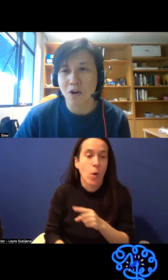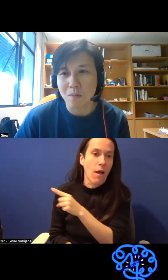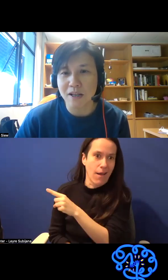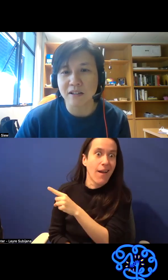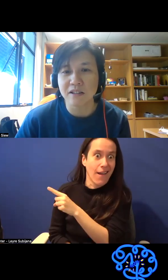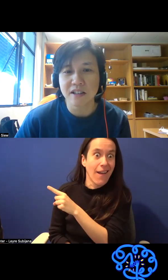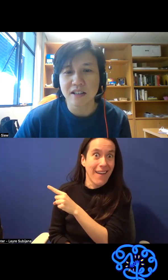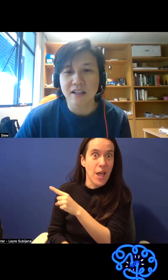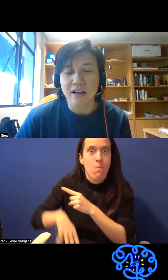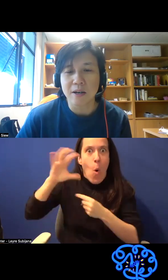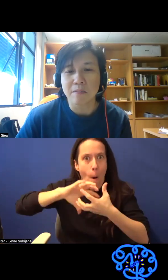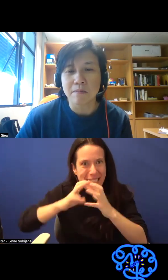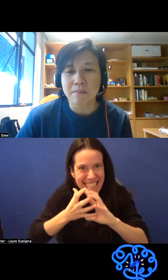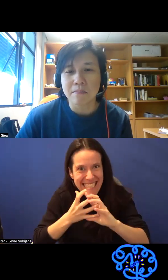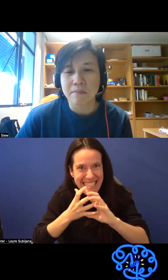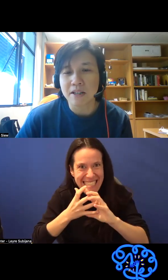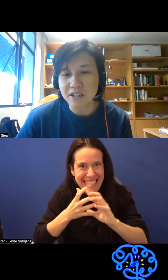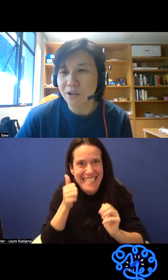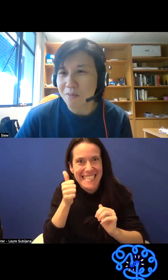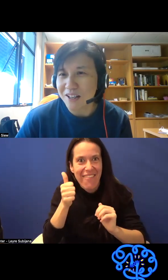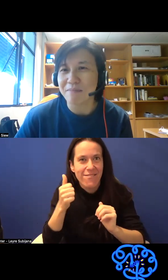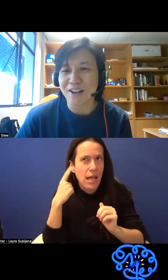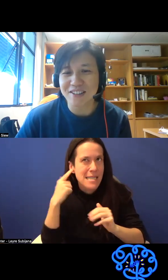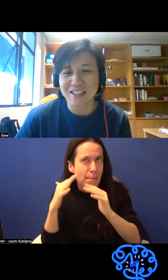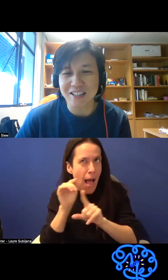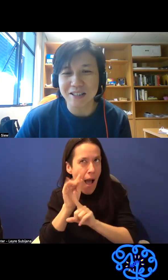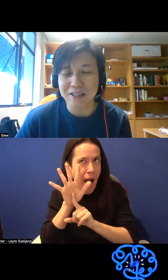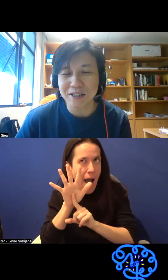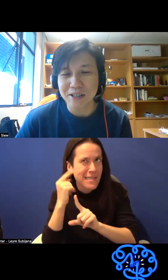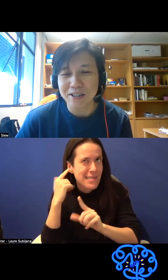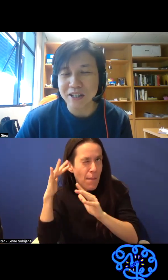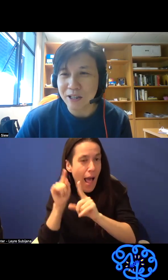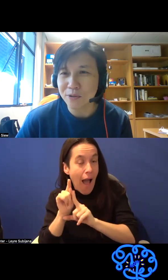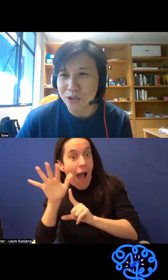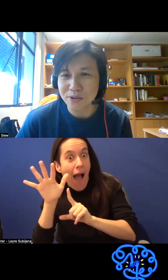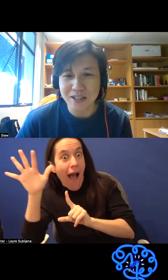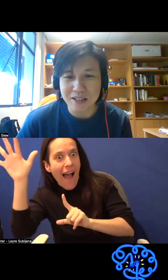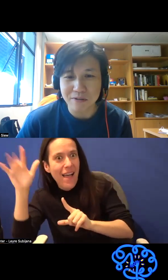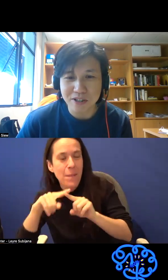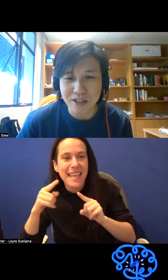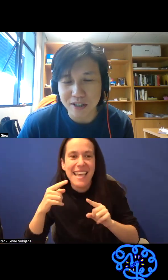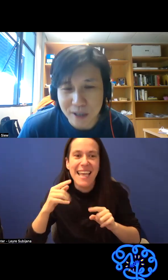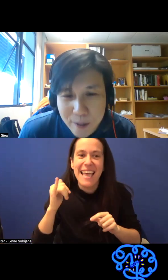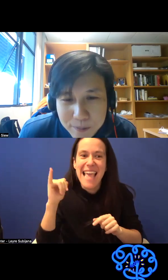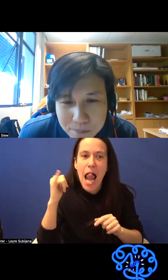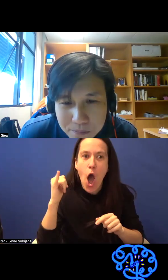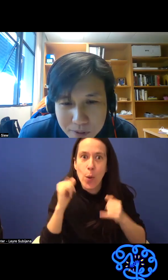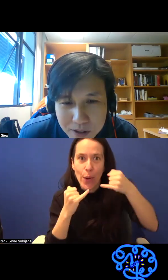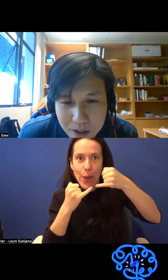lot more complicated. Um, but it's still not complete because actually the yellow nodes here, which are